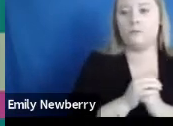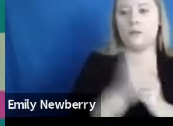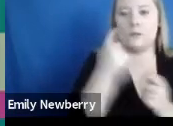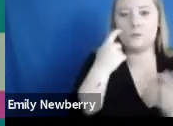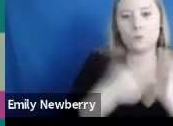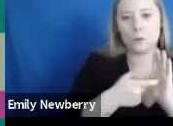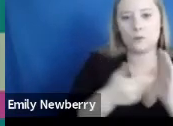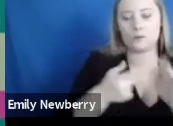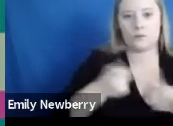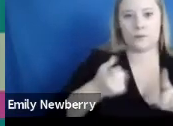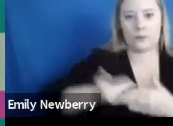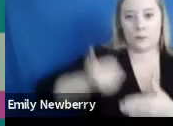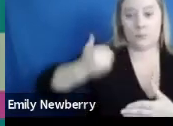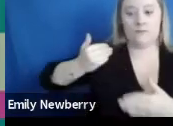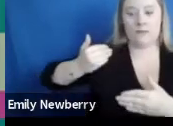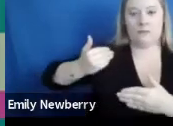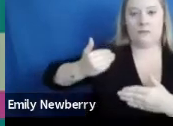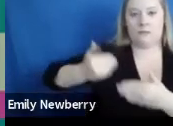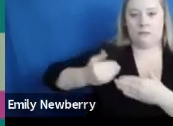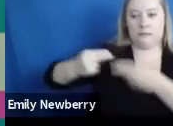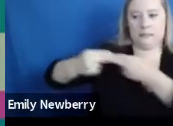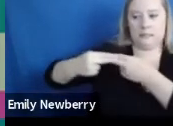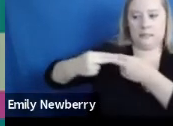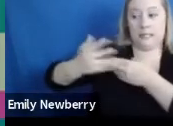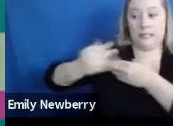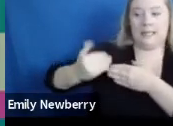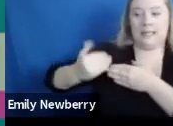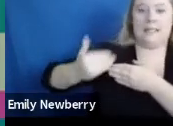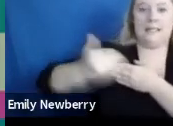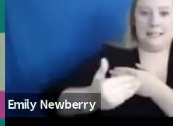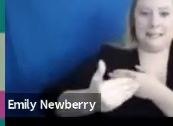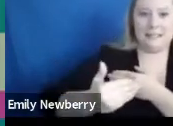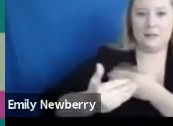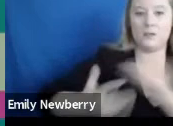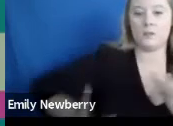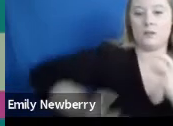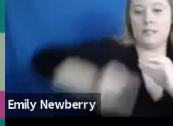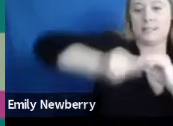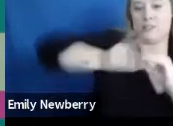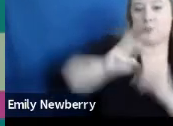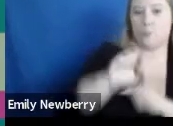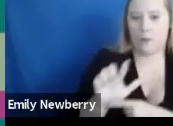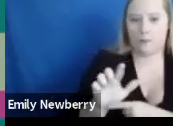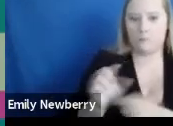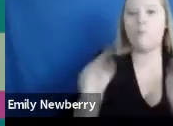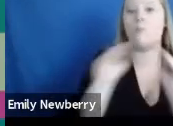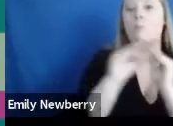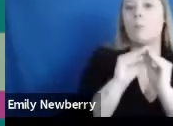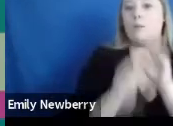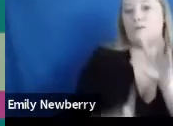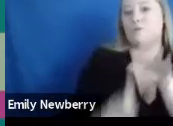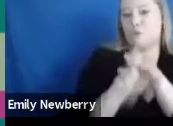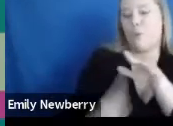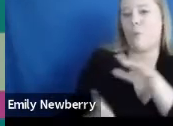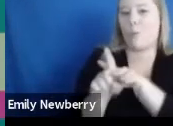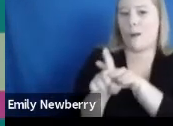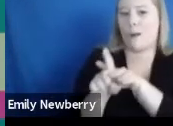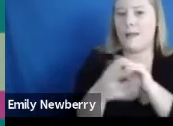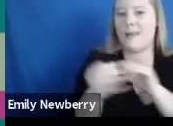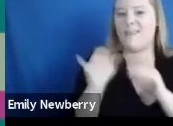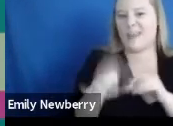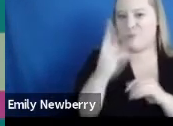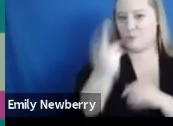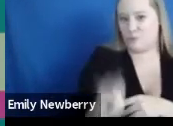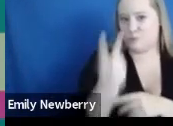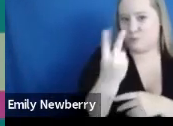previous slide and this next one, that there's actually some additional wells that show up. And that's from two reasons.